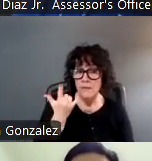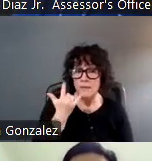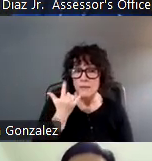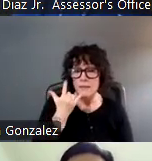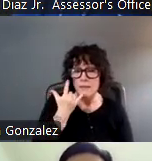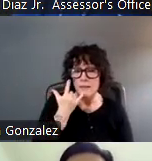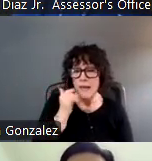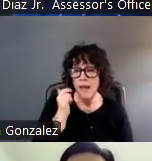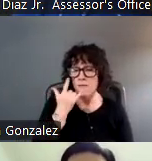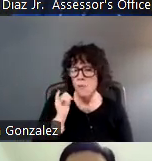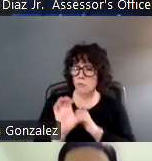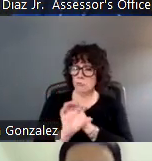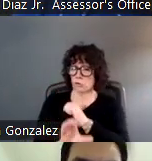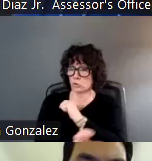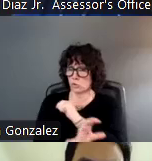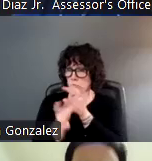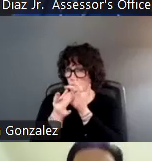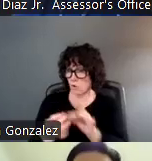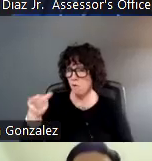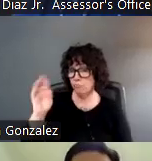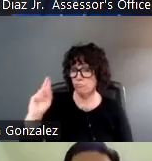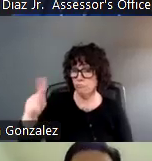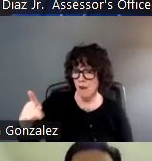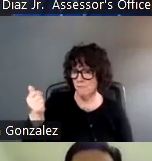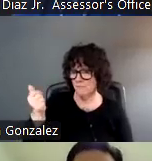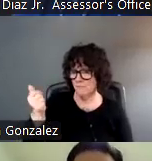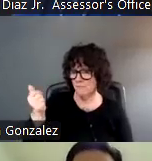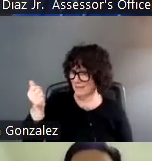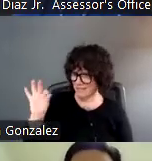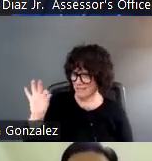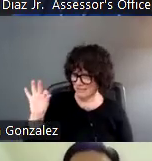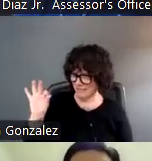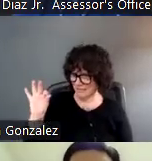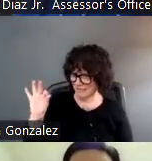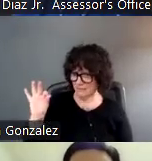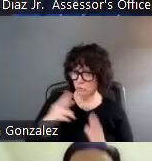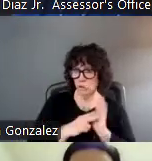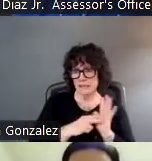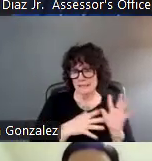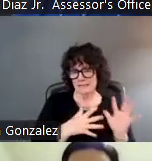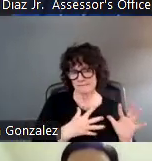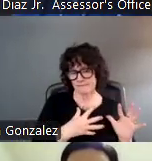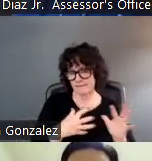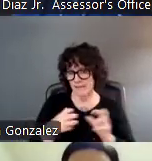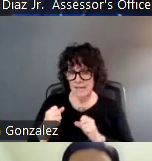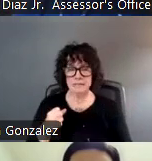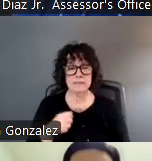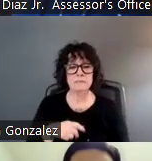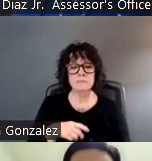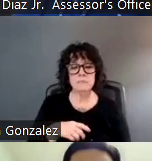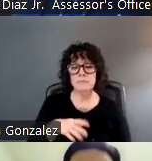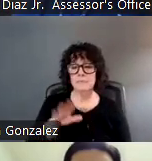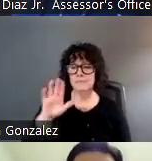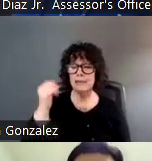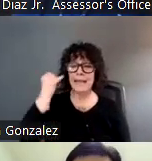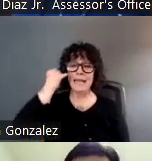of new construction is equal or less than the full cash value of the original residence just before the date of